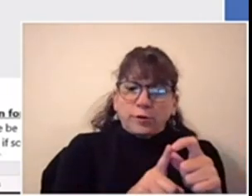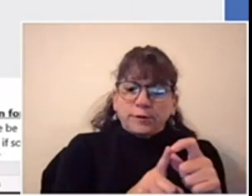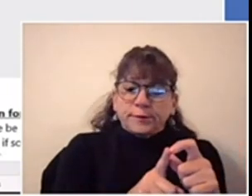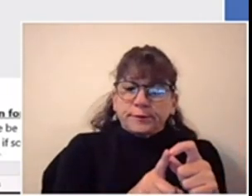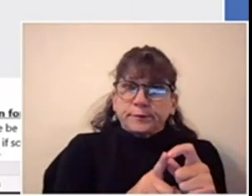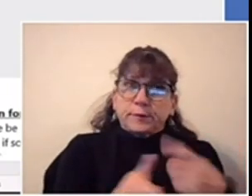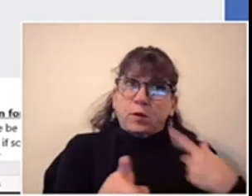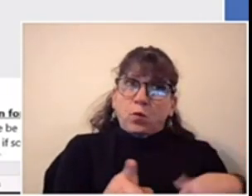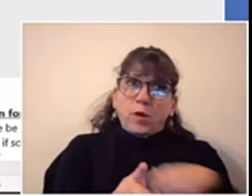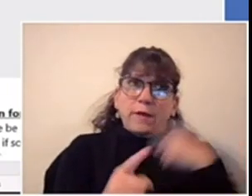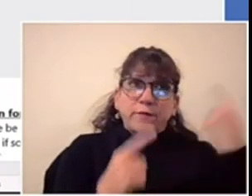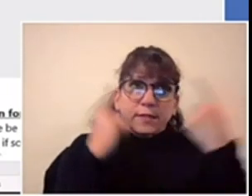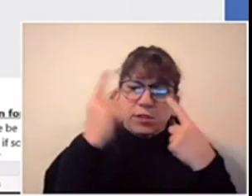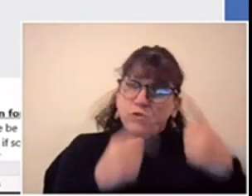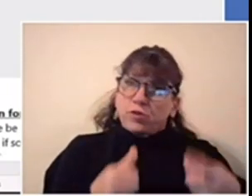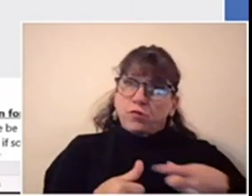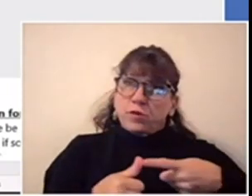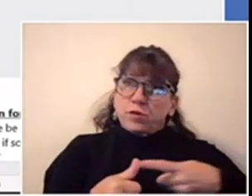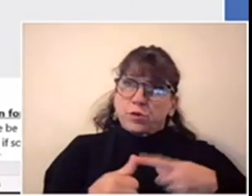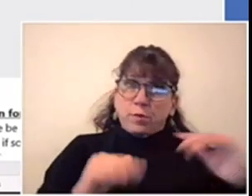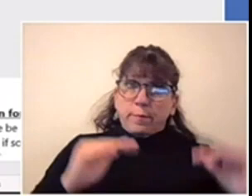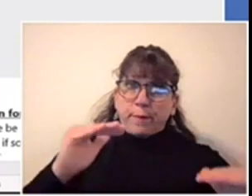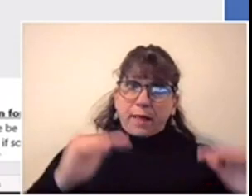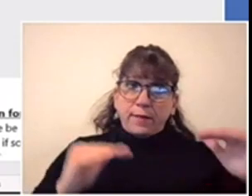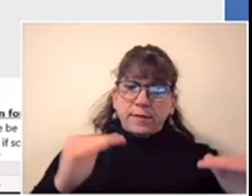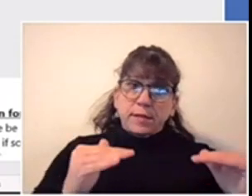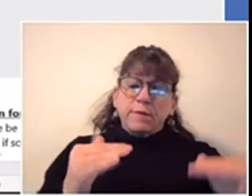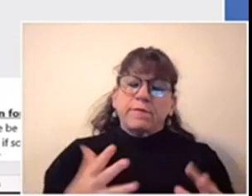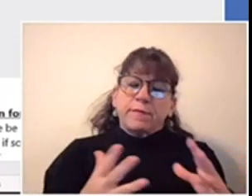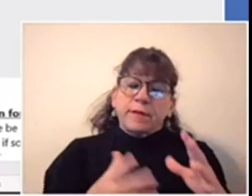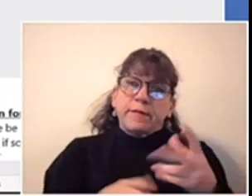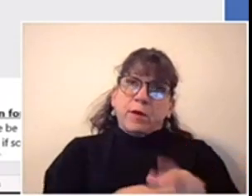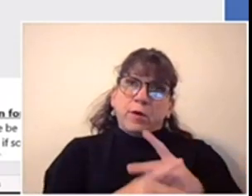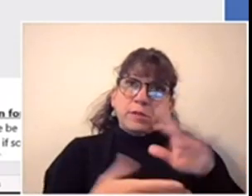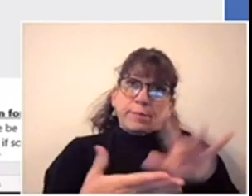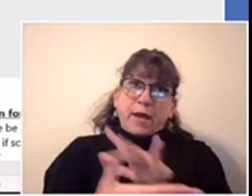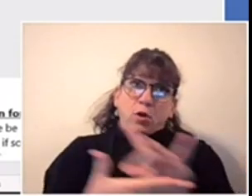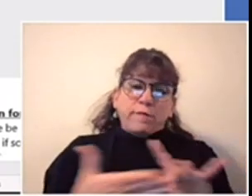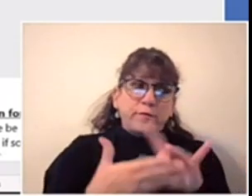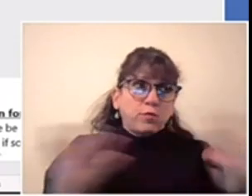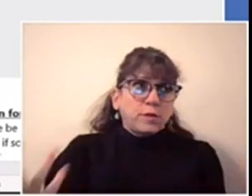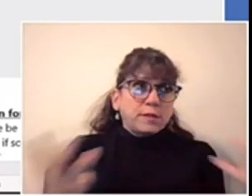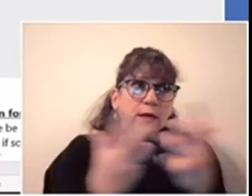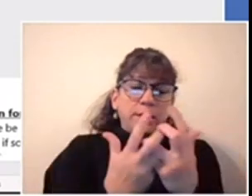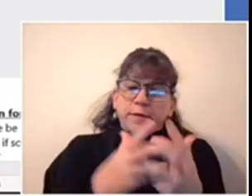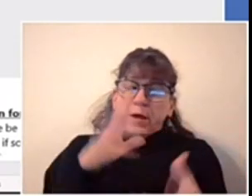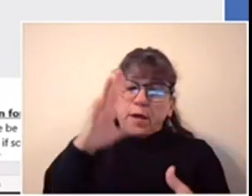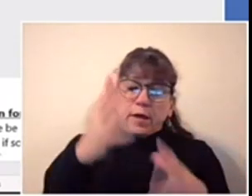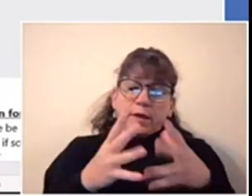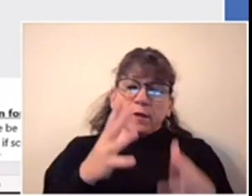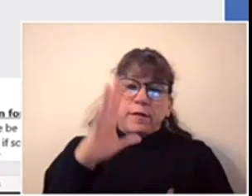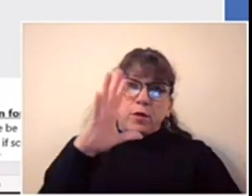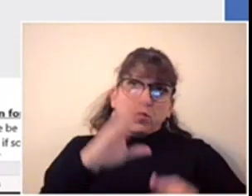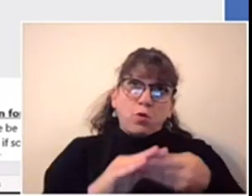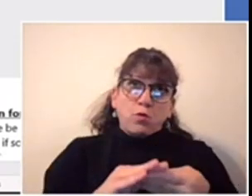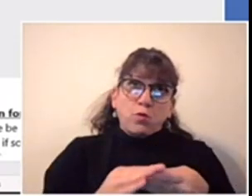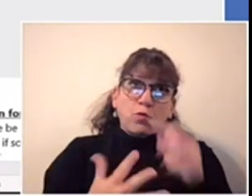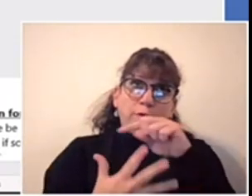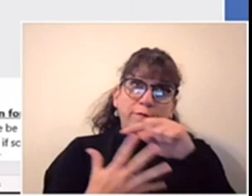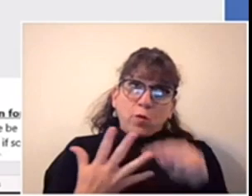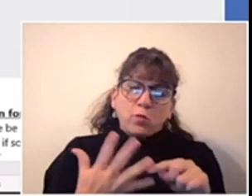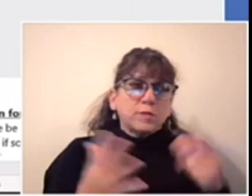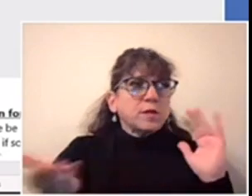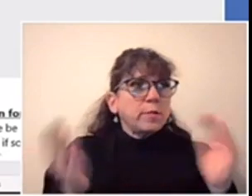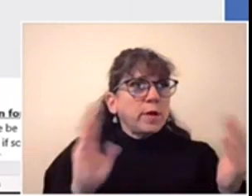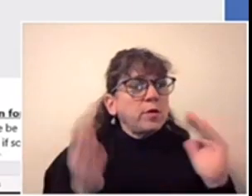we have considered the original balances of the loans paid off through consolidation and how the total amount of those loans compares to the borrower's